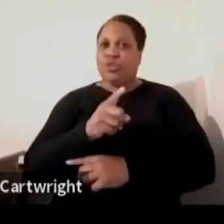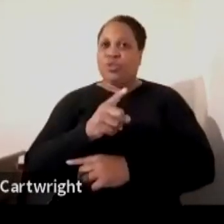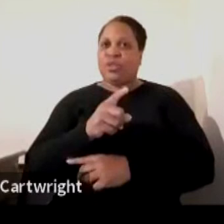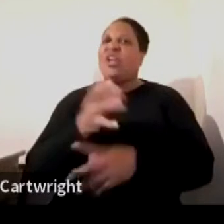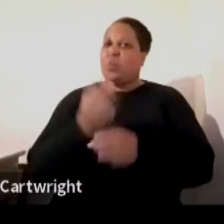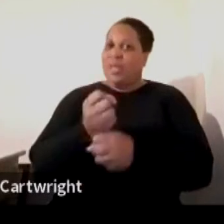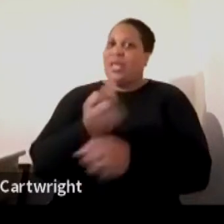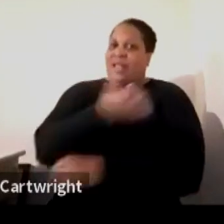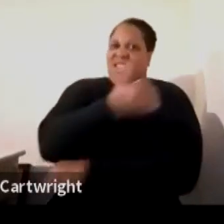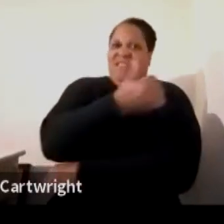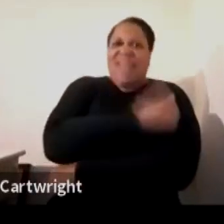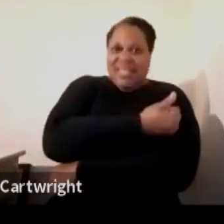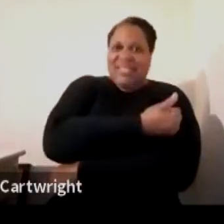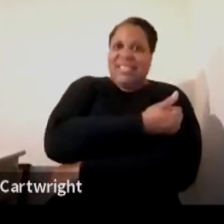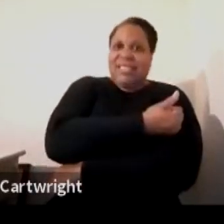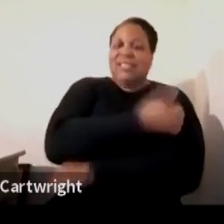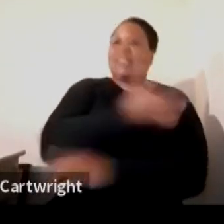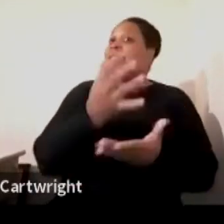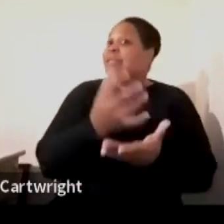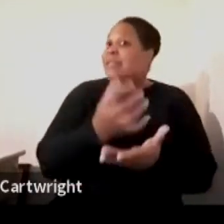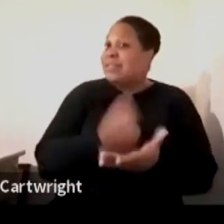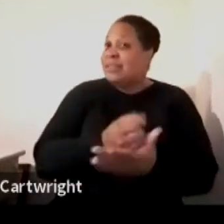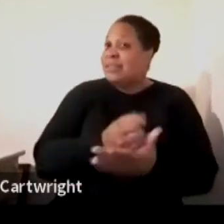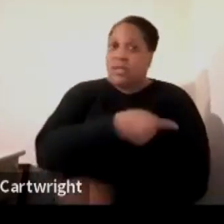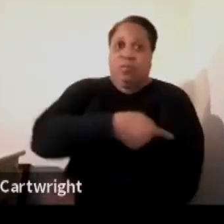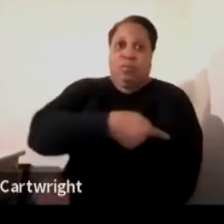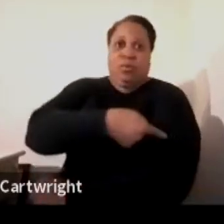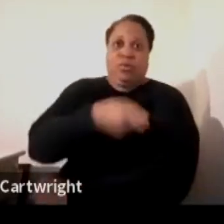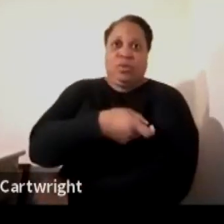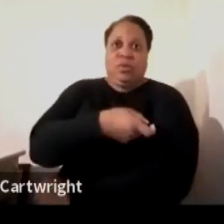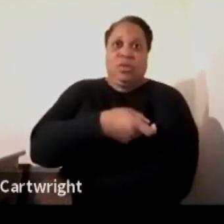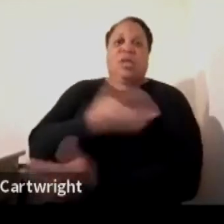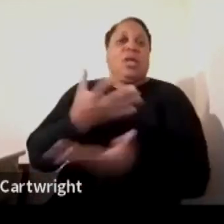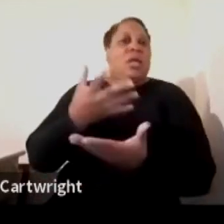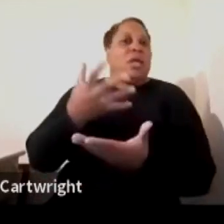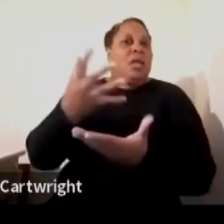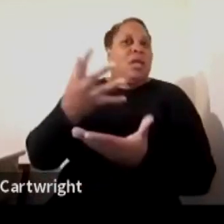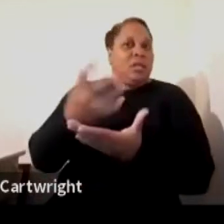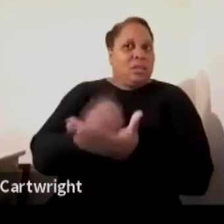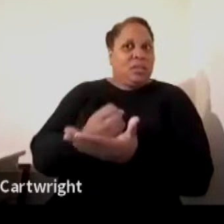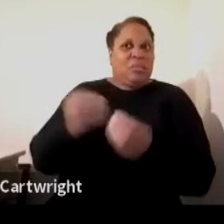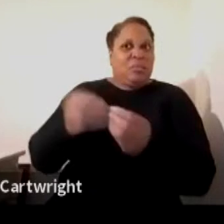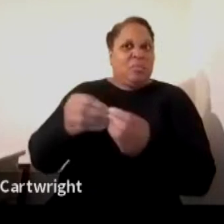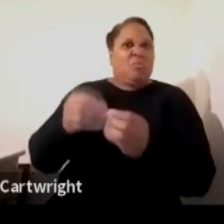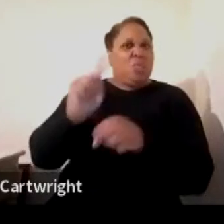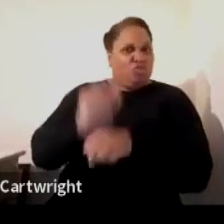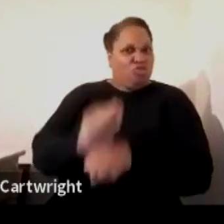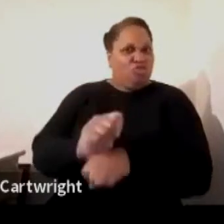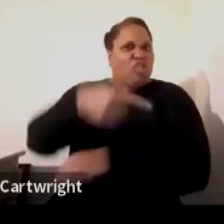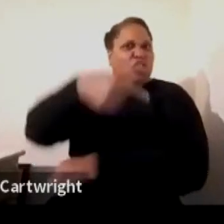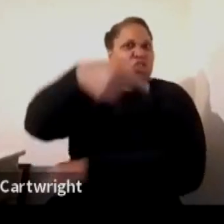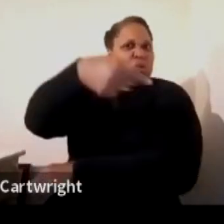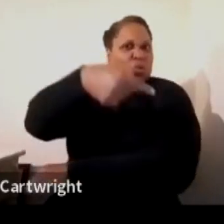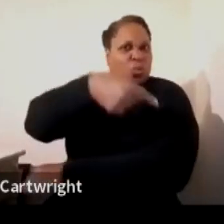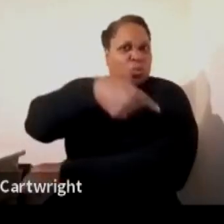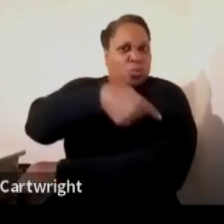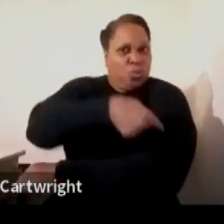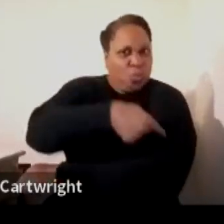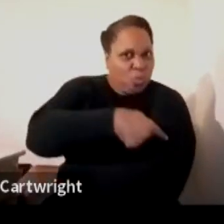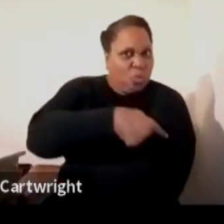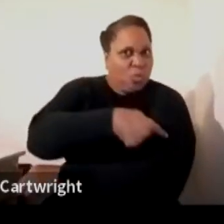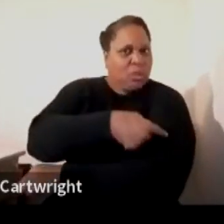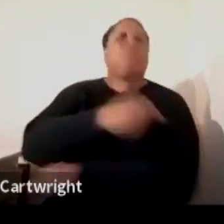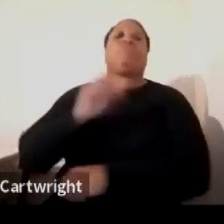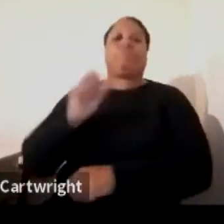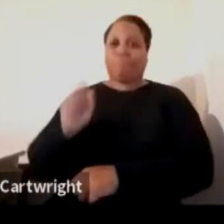vaccinations, some will have retractable needles and some will have the more traditional. Is that correct? That's correct. At least